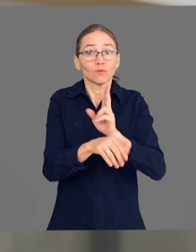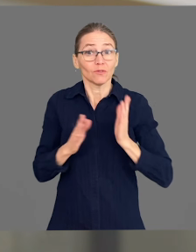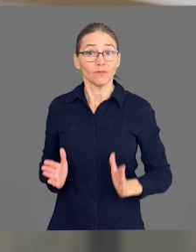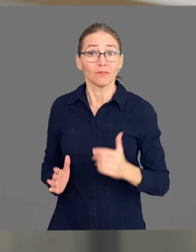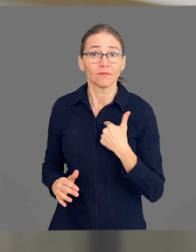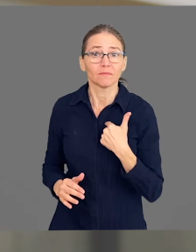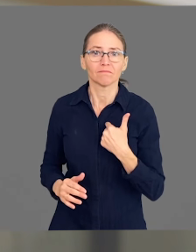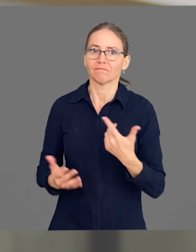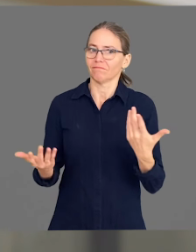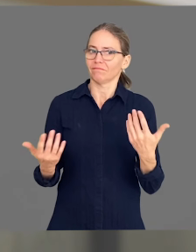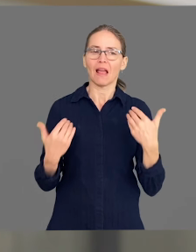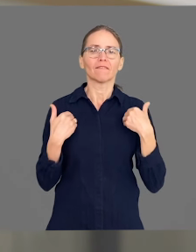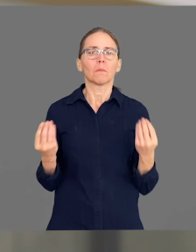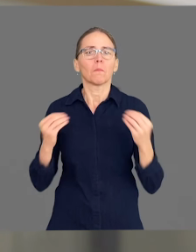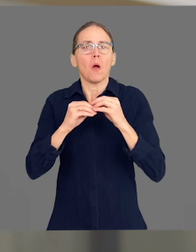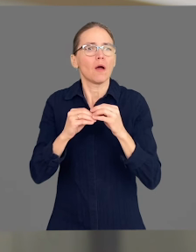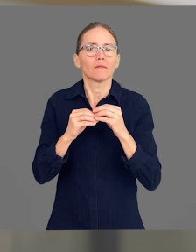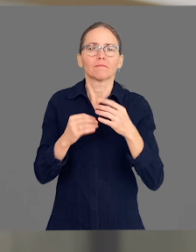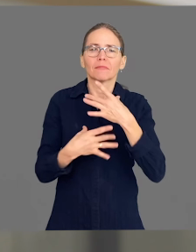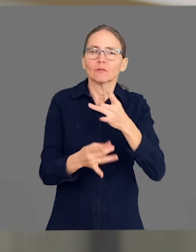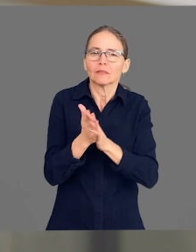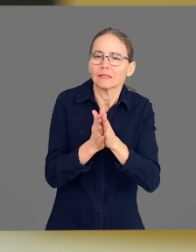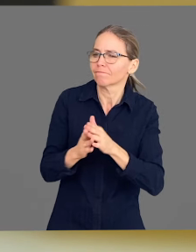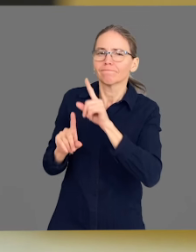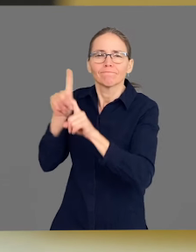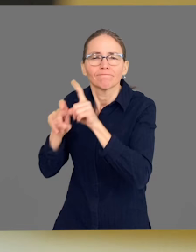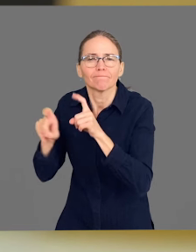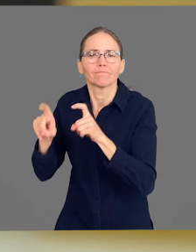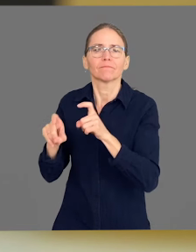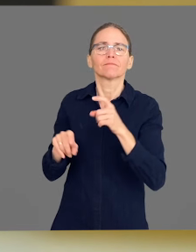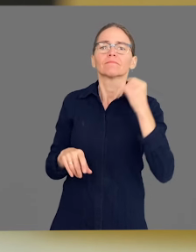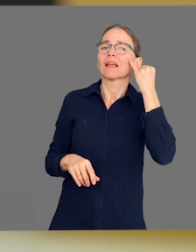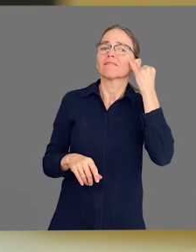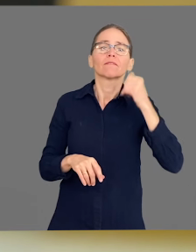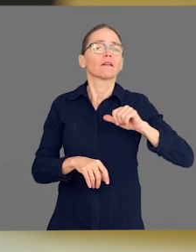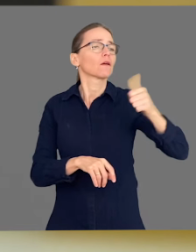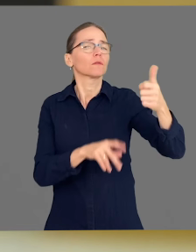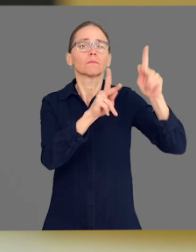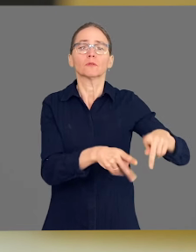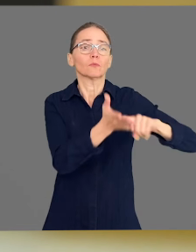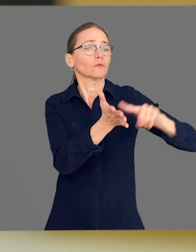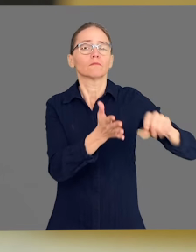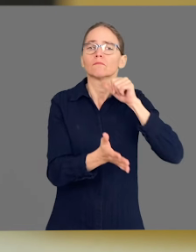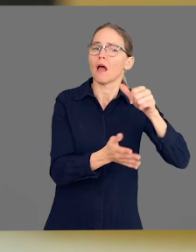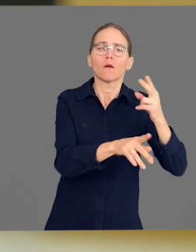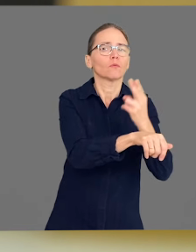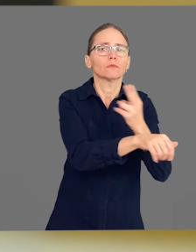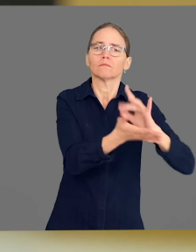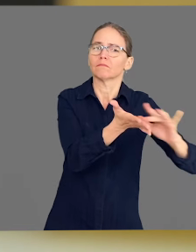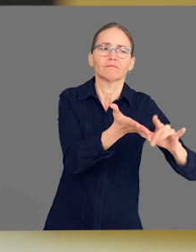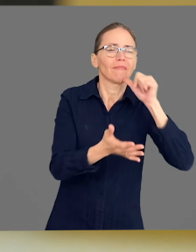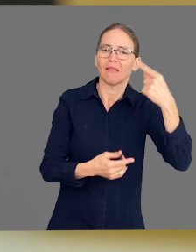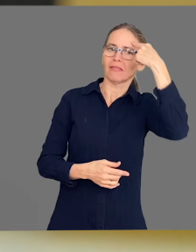really interesting questions that we might not otherwise have thought about. Based on these findings, we've already started developing